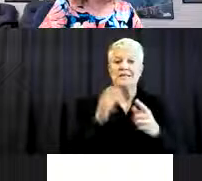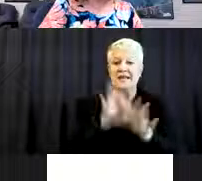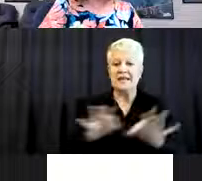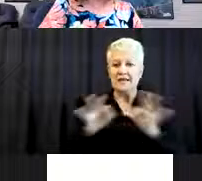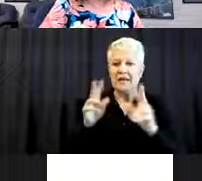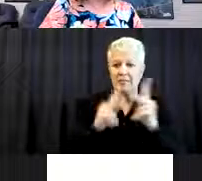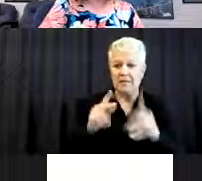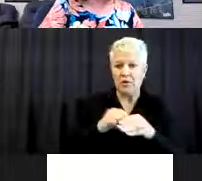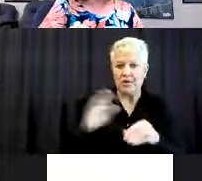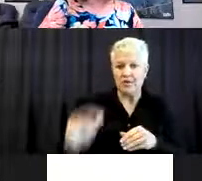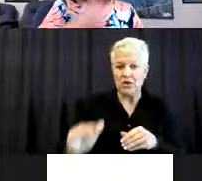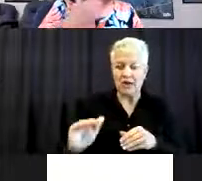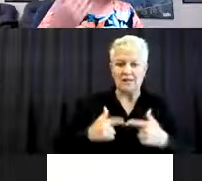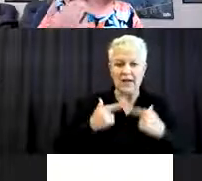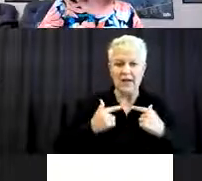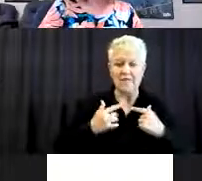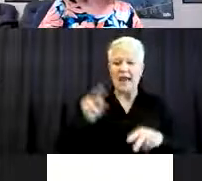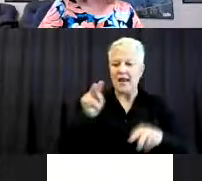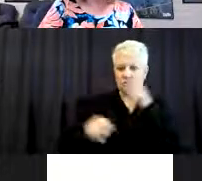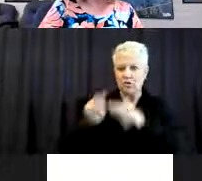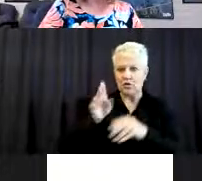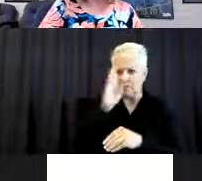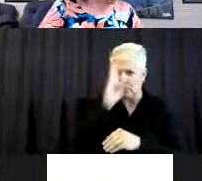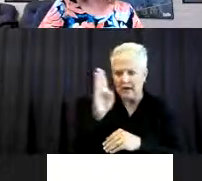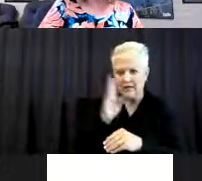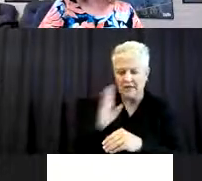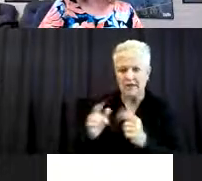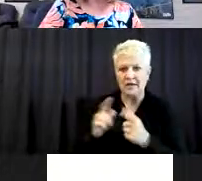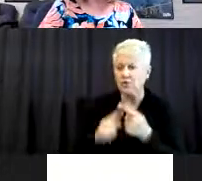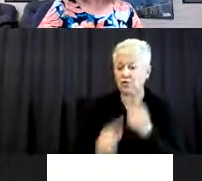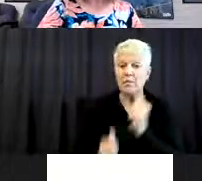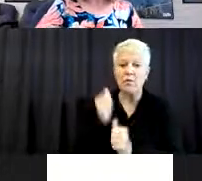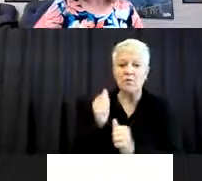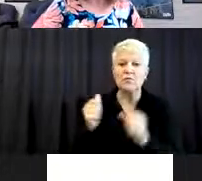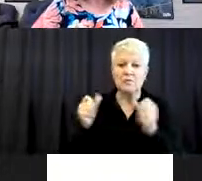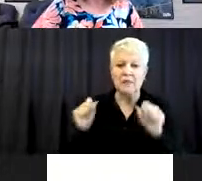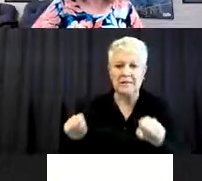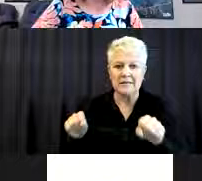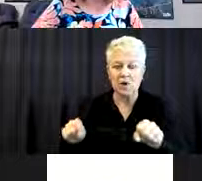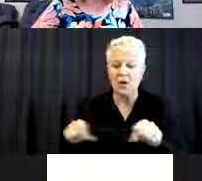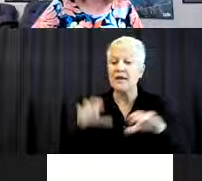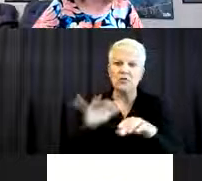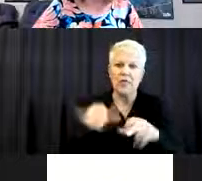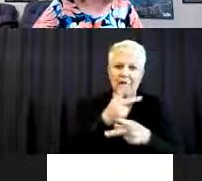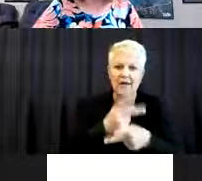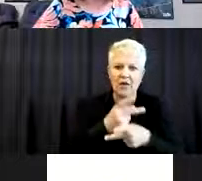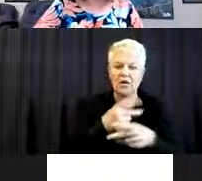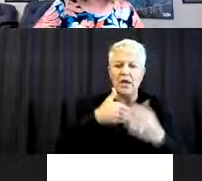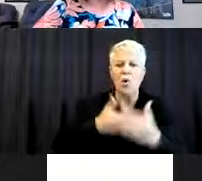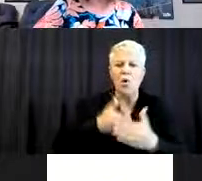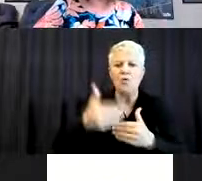life and observe directly the child to the greatest extent possible, and do that carefully over